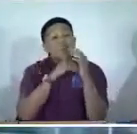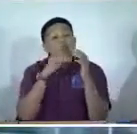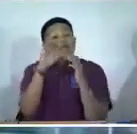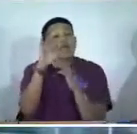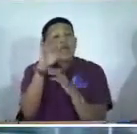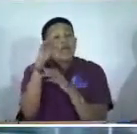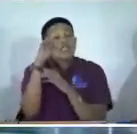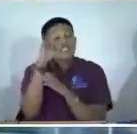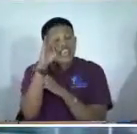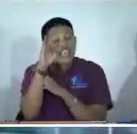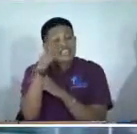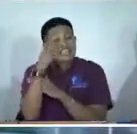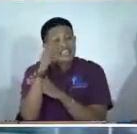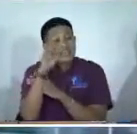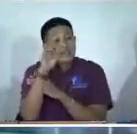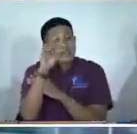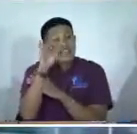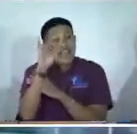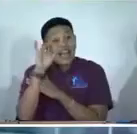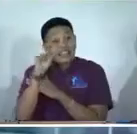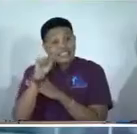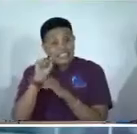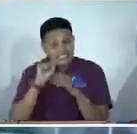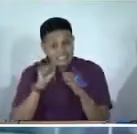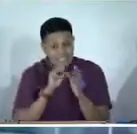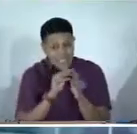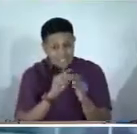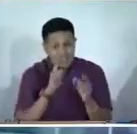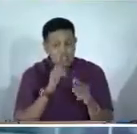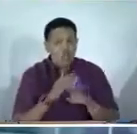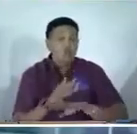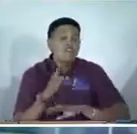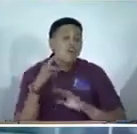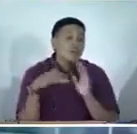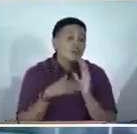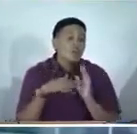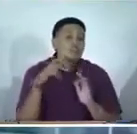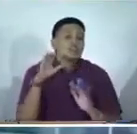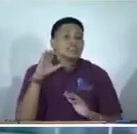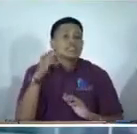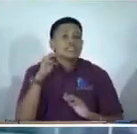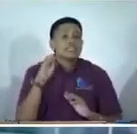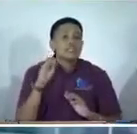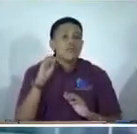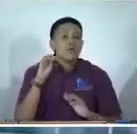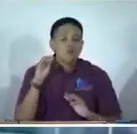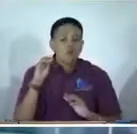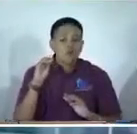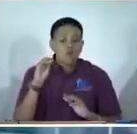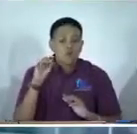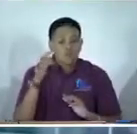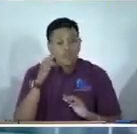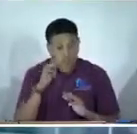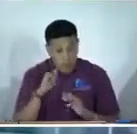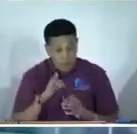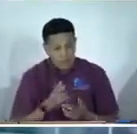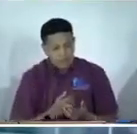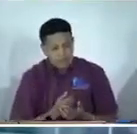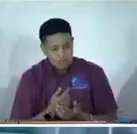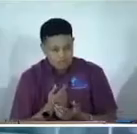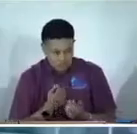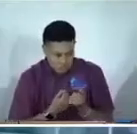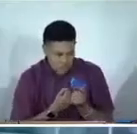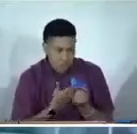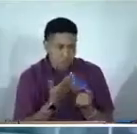10,980 hemodialysis sessions, and over 8,000 chemotherapy procedures, and delivered